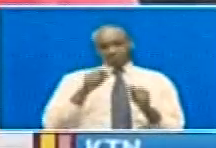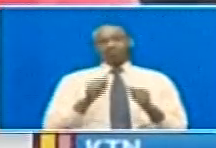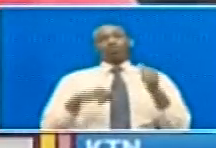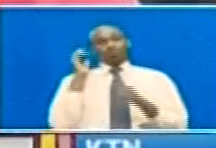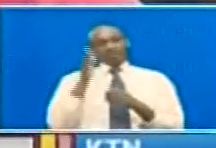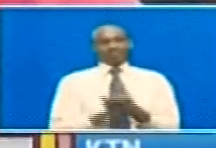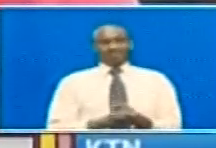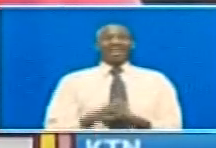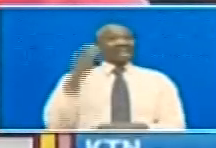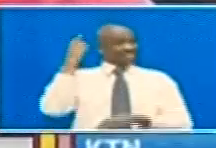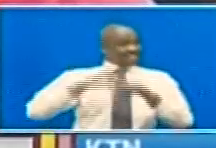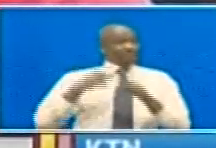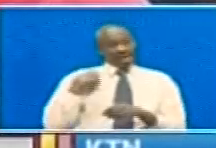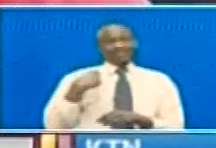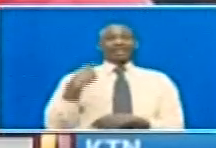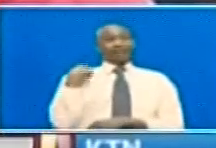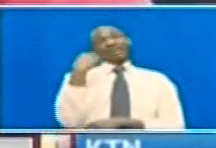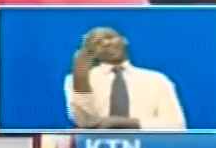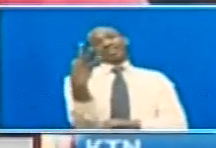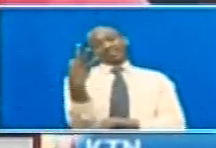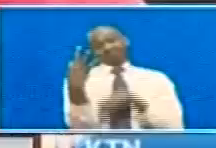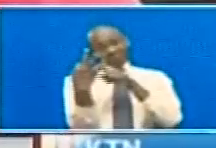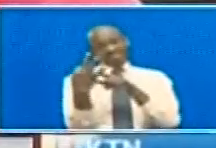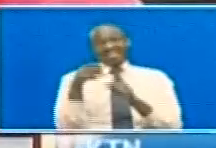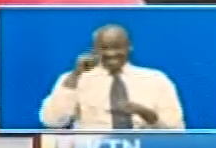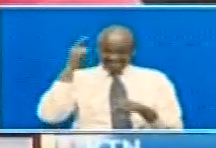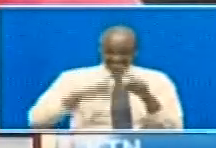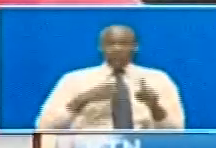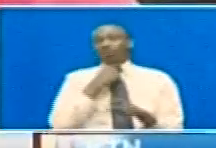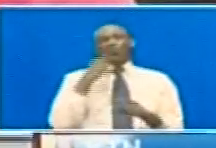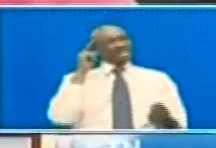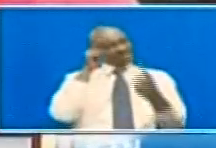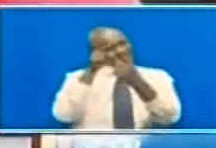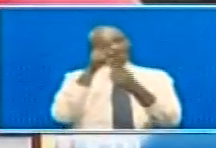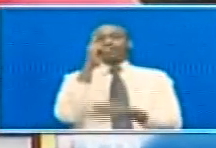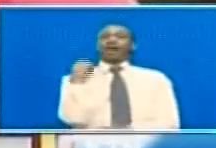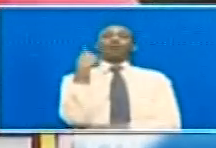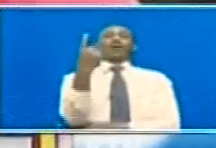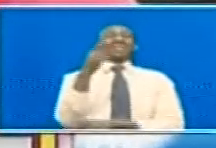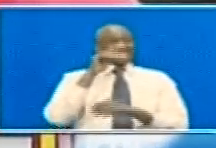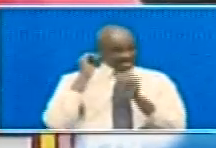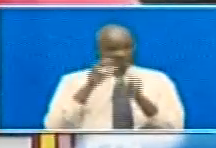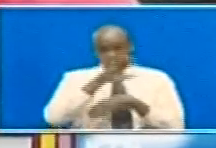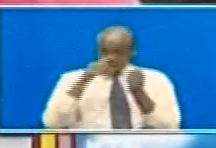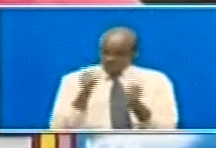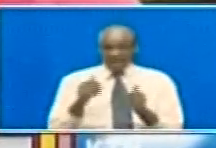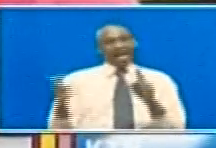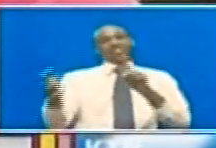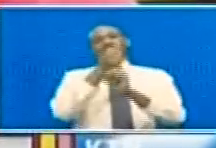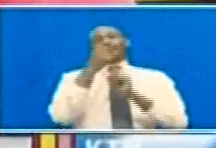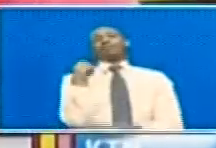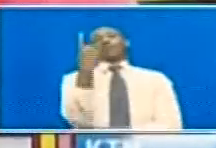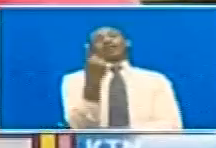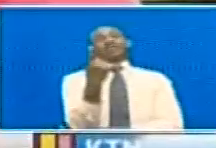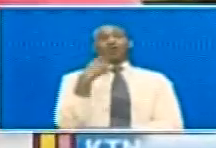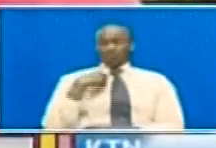Last time we were number three. This year we are targeting number one. If all goes well, we need number one. And